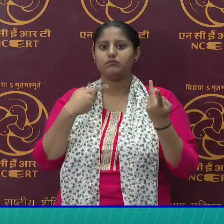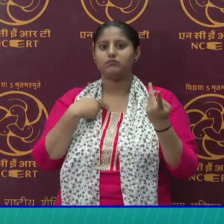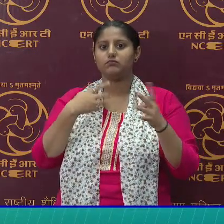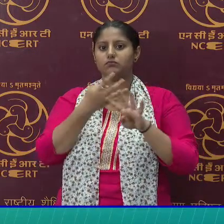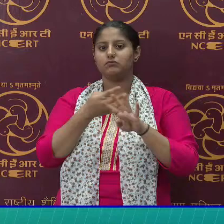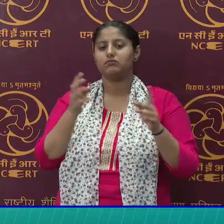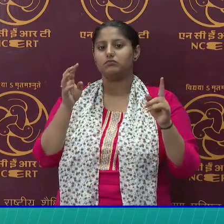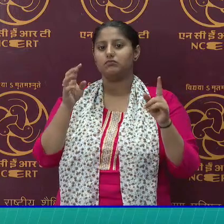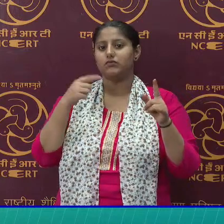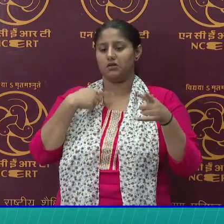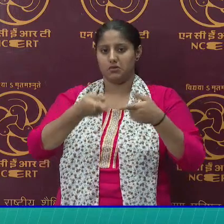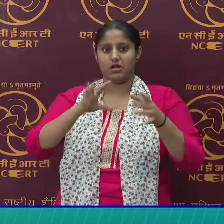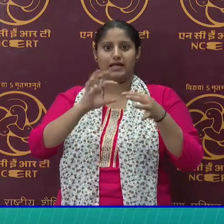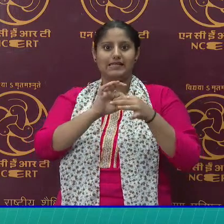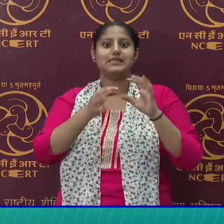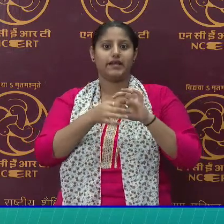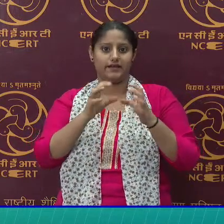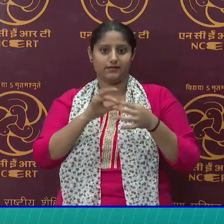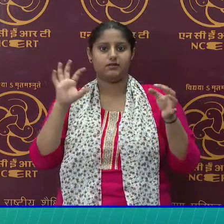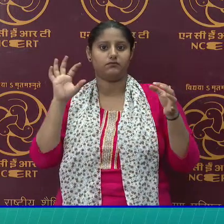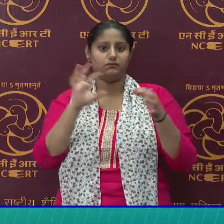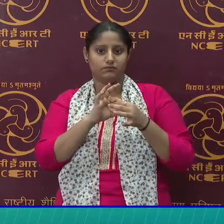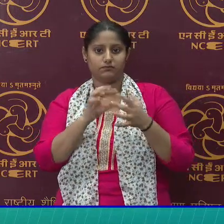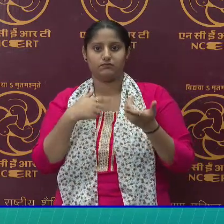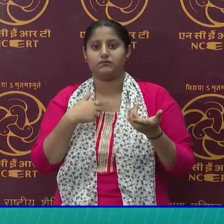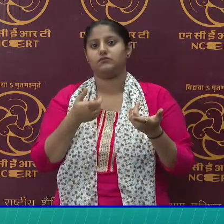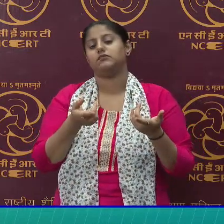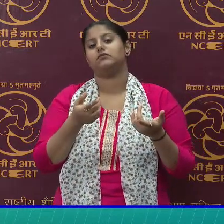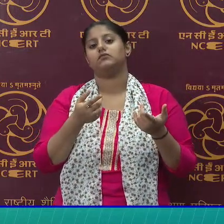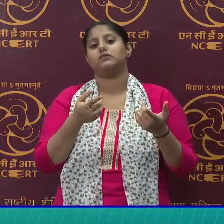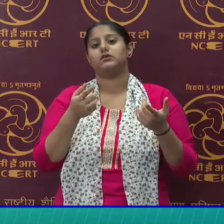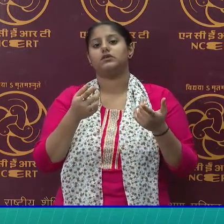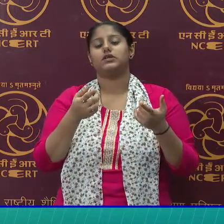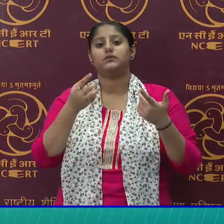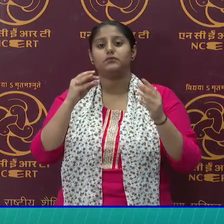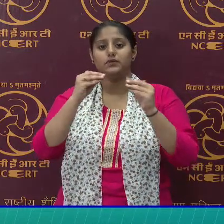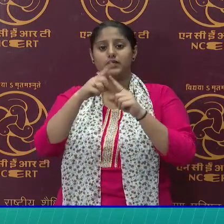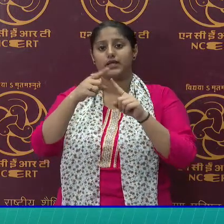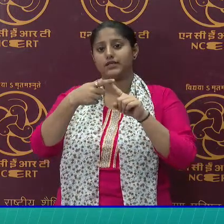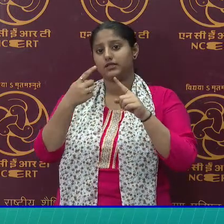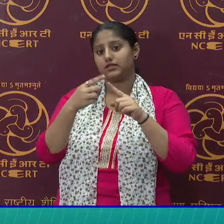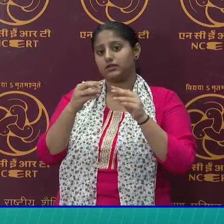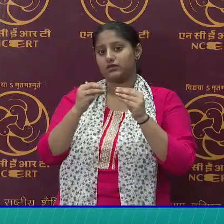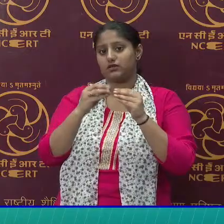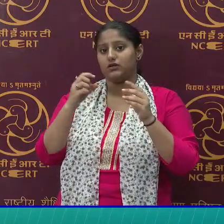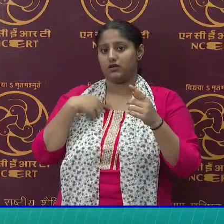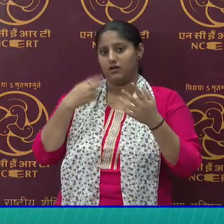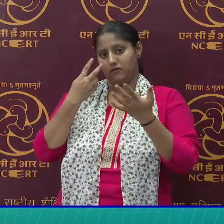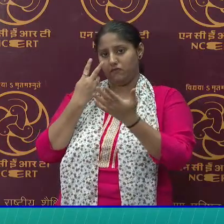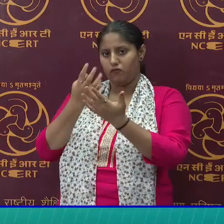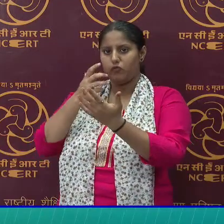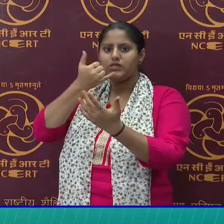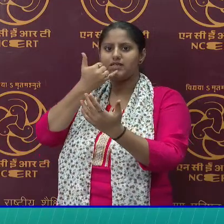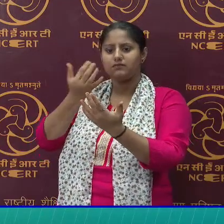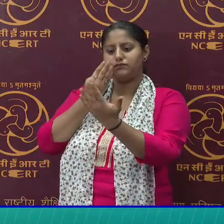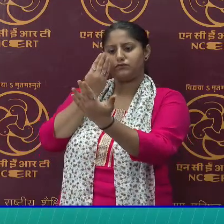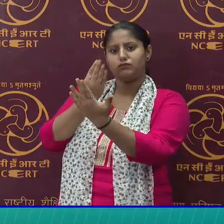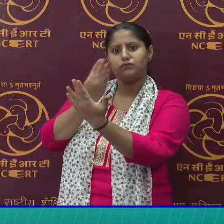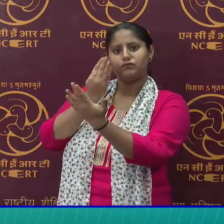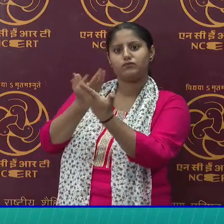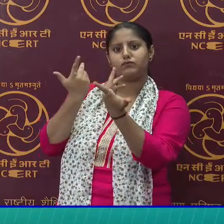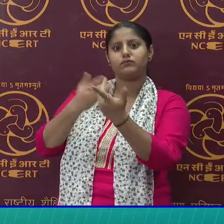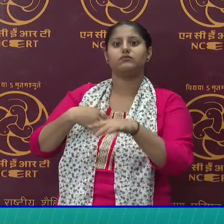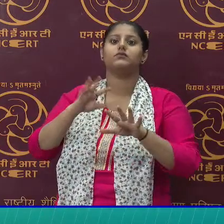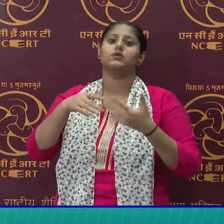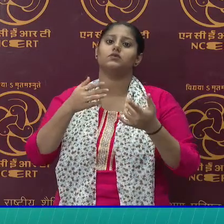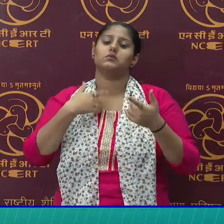NCERT we have the QR code, the energized textbooks So which if we had scan initiated. it with our phone, Yes. the whole text of the